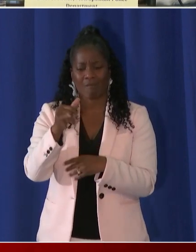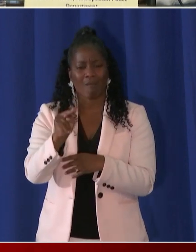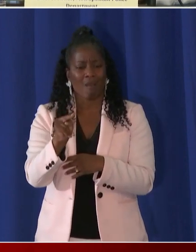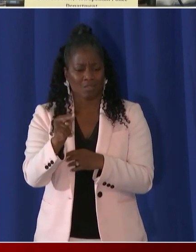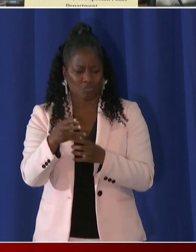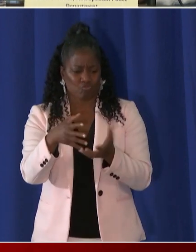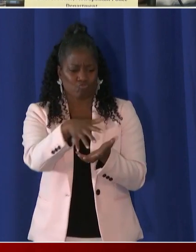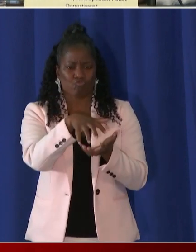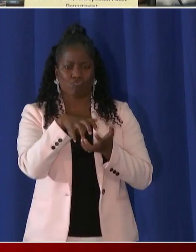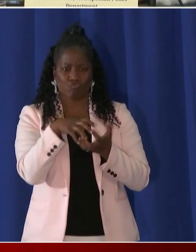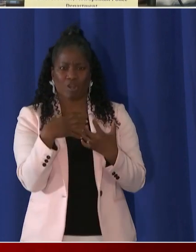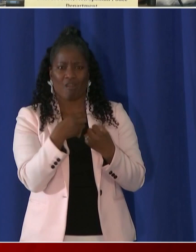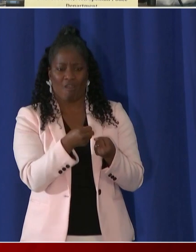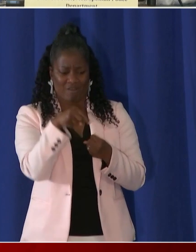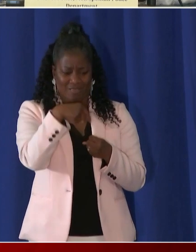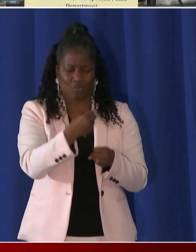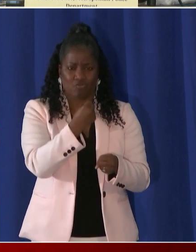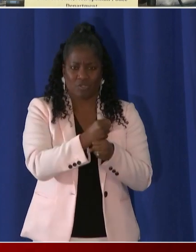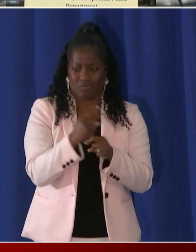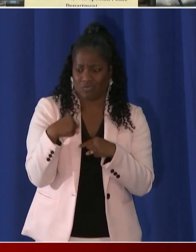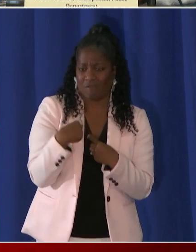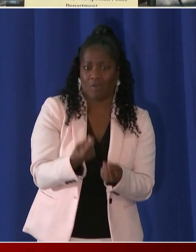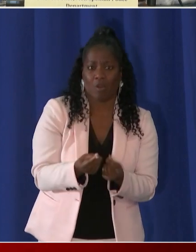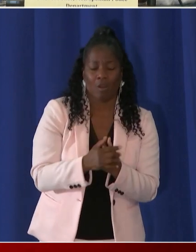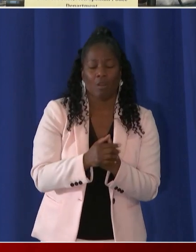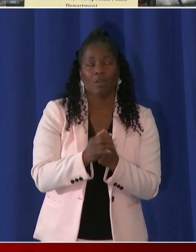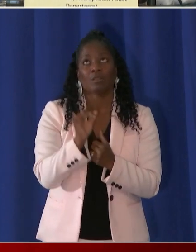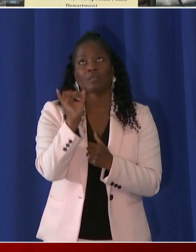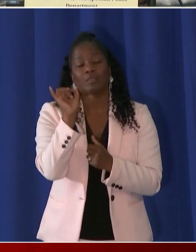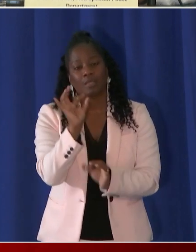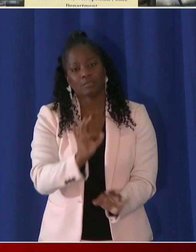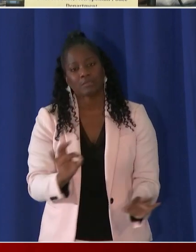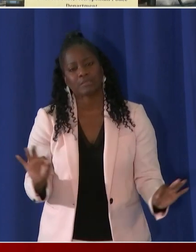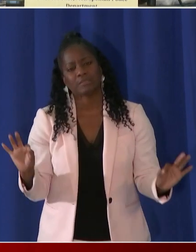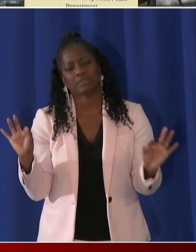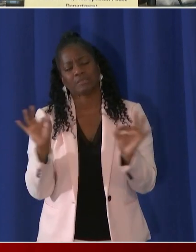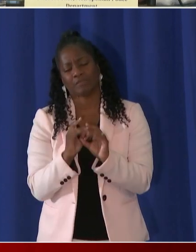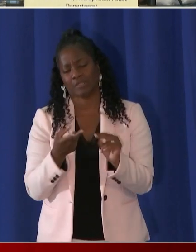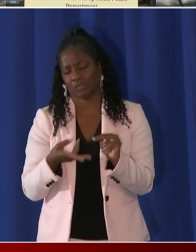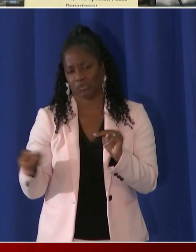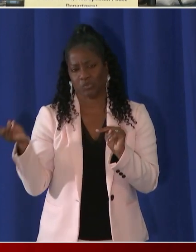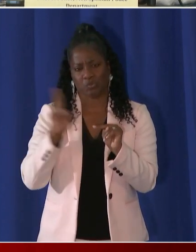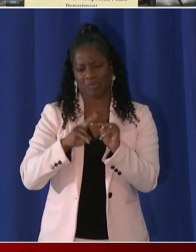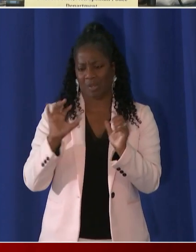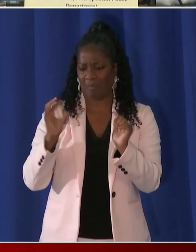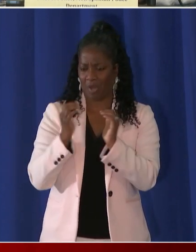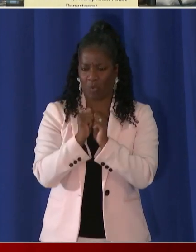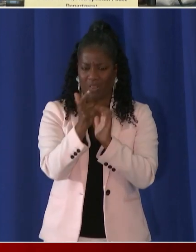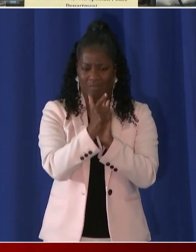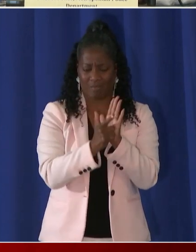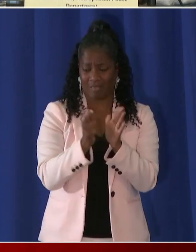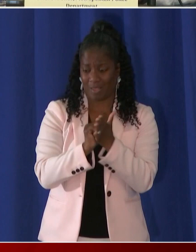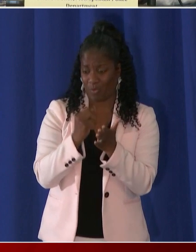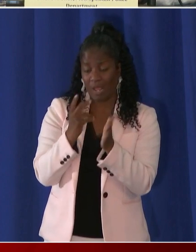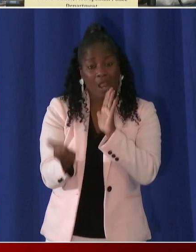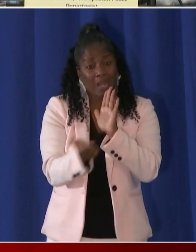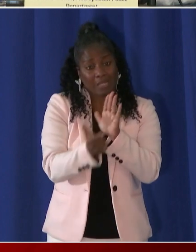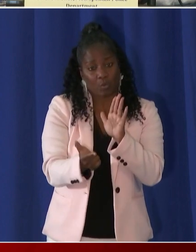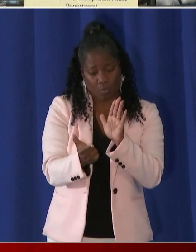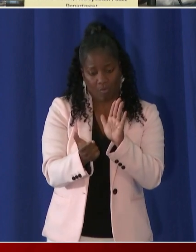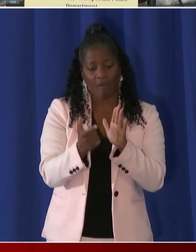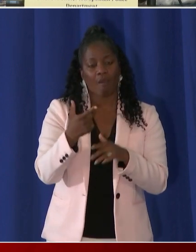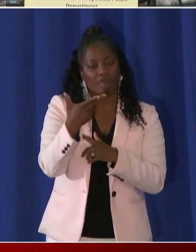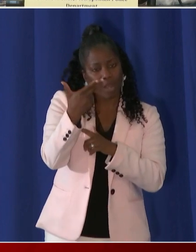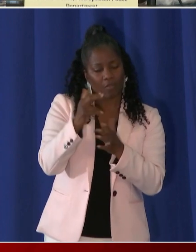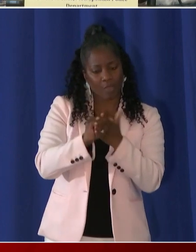far. That is a significant increase in the number of illegal firearms that we're seeing in our